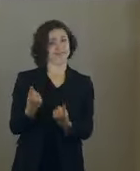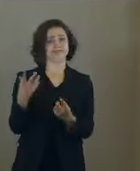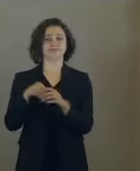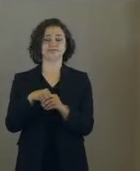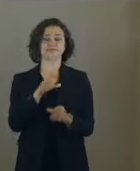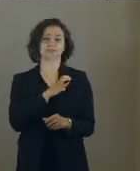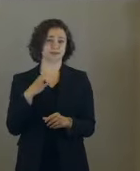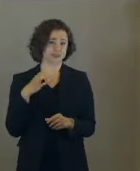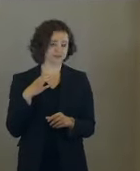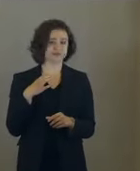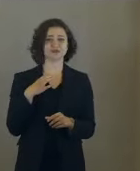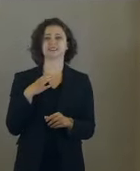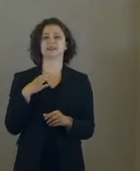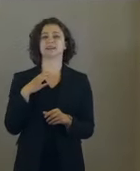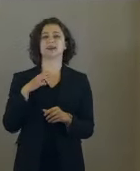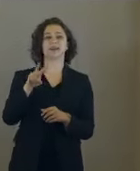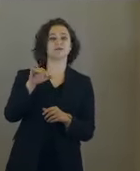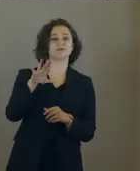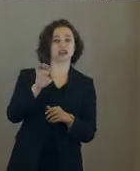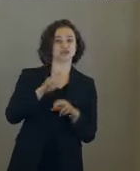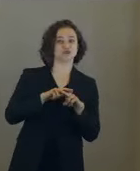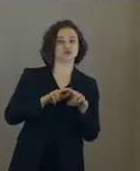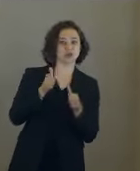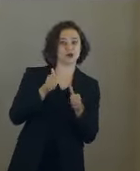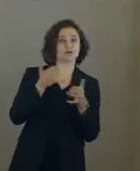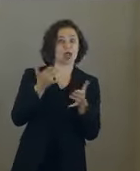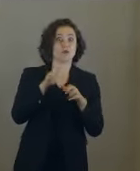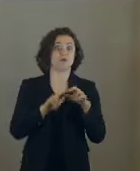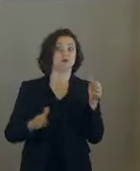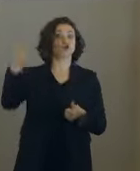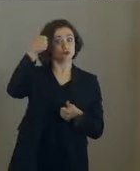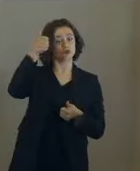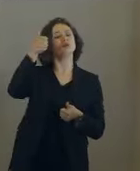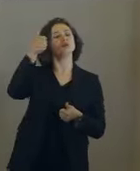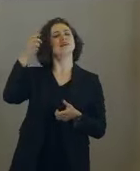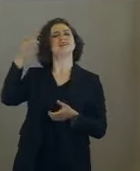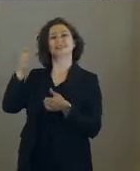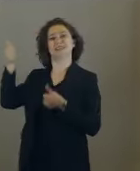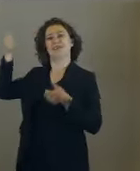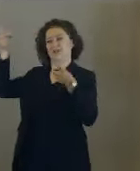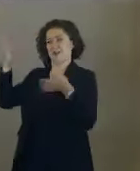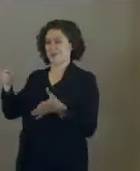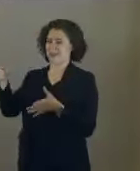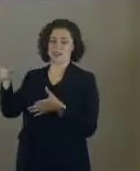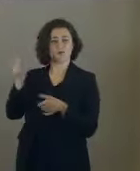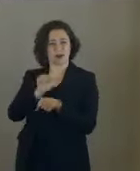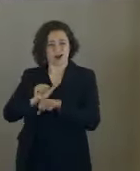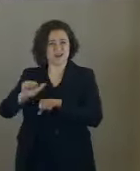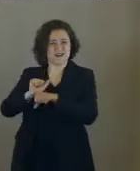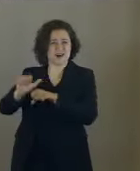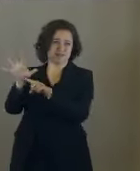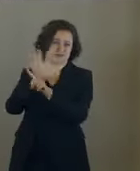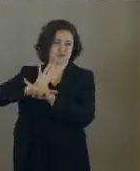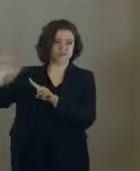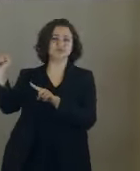commissioner, as vice chair, and now as chair, the executive director has gone over and beyond what can